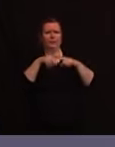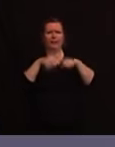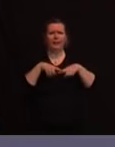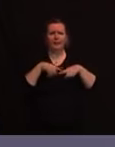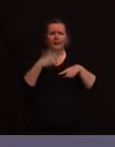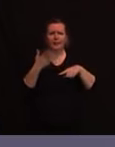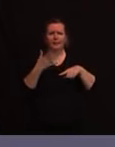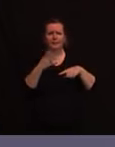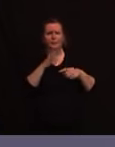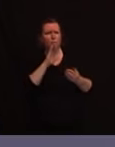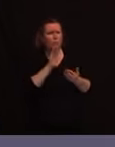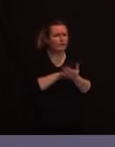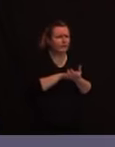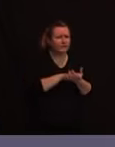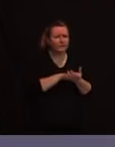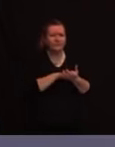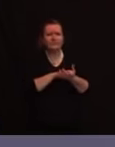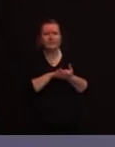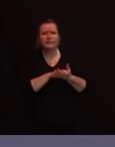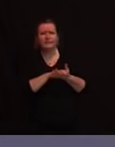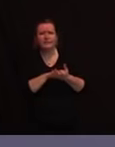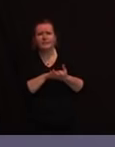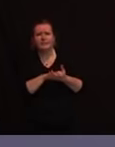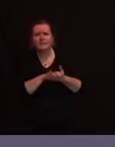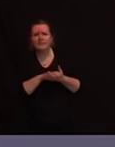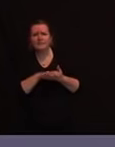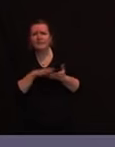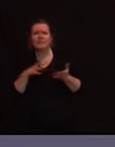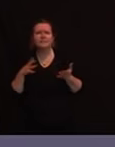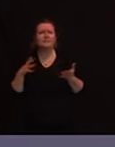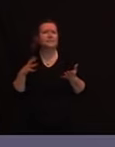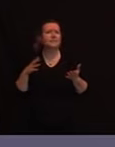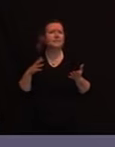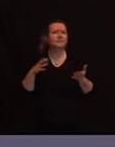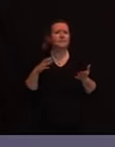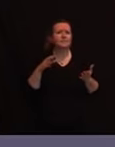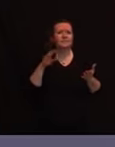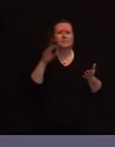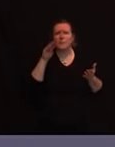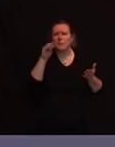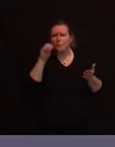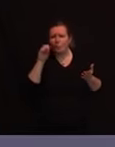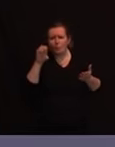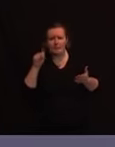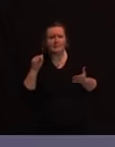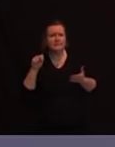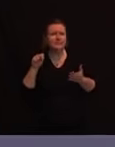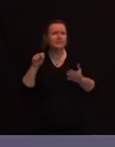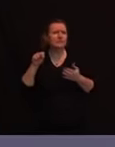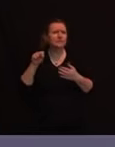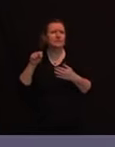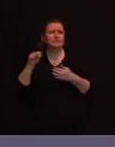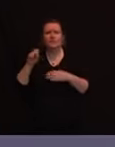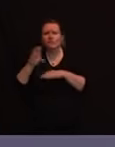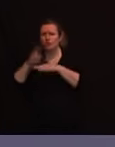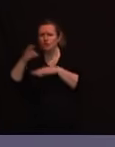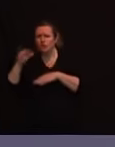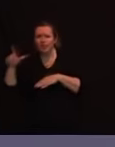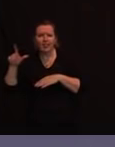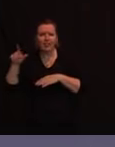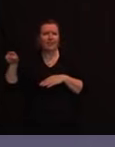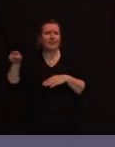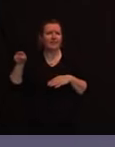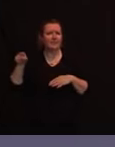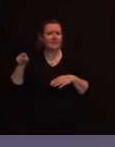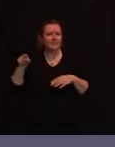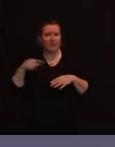Beatles? What's your support system, and how are you handling Occasionally, things? John Doerr and Sons. Let me say the